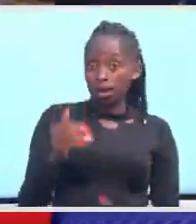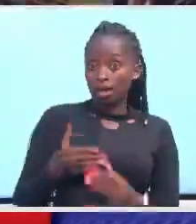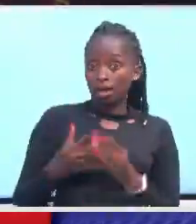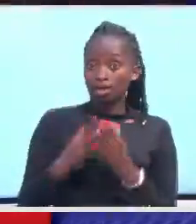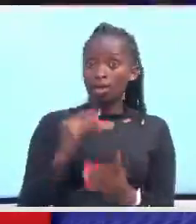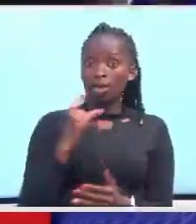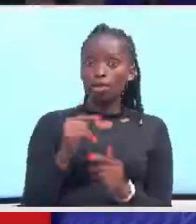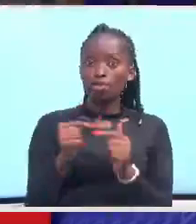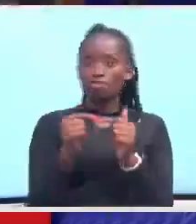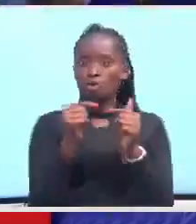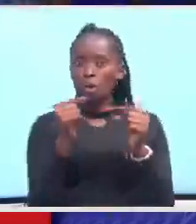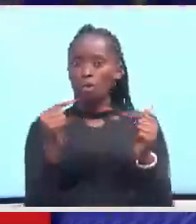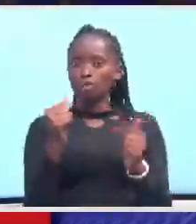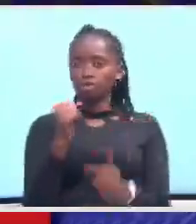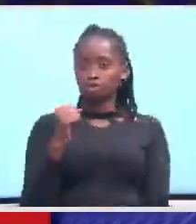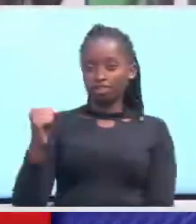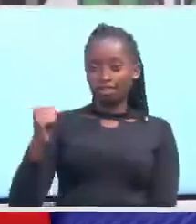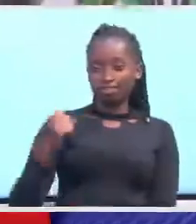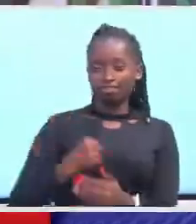opposition.